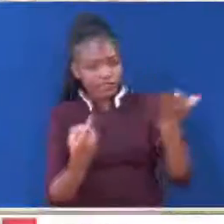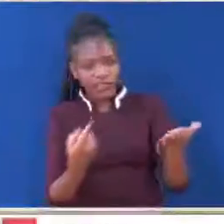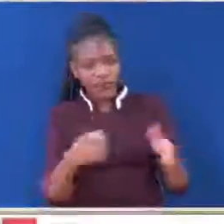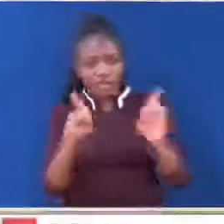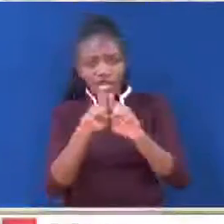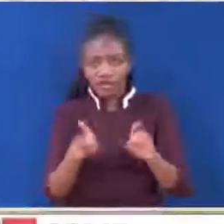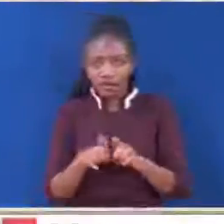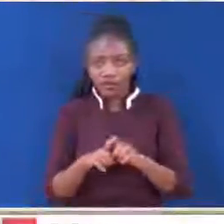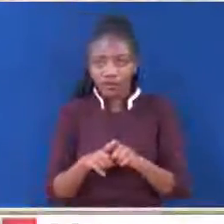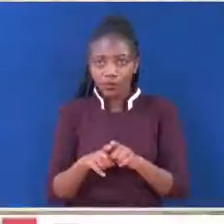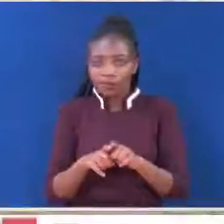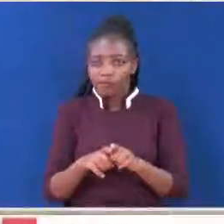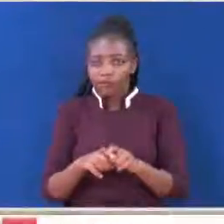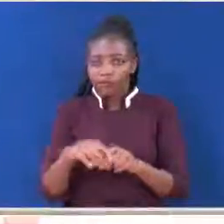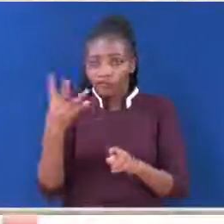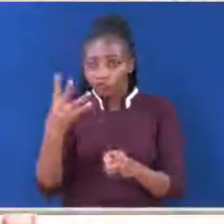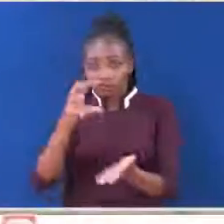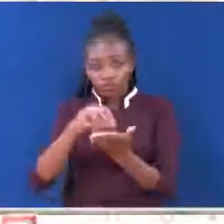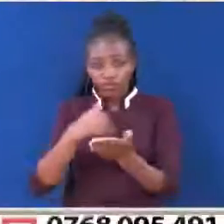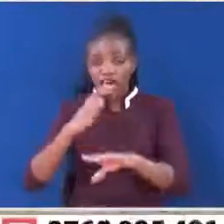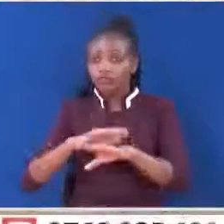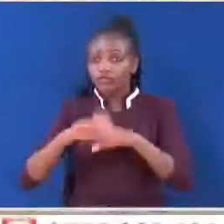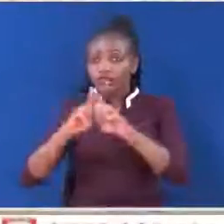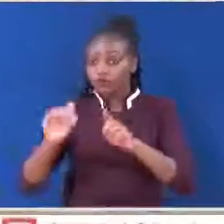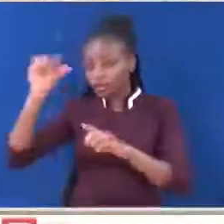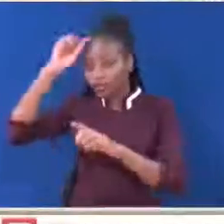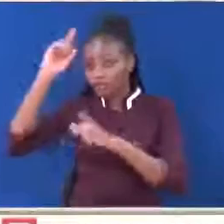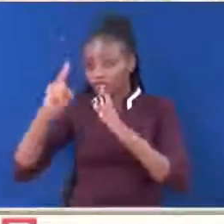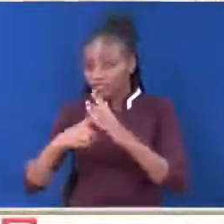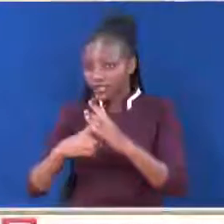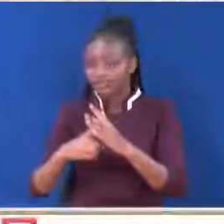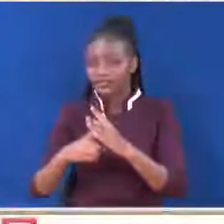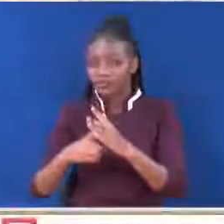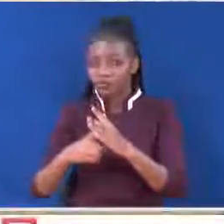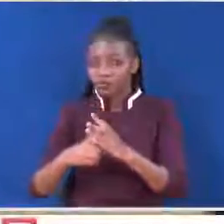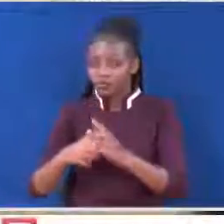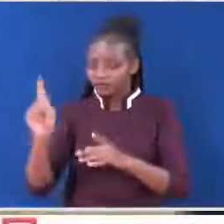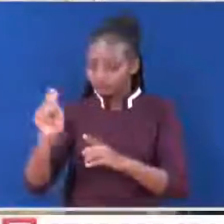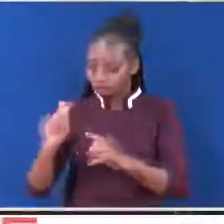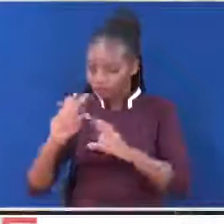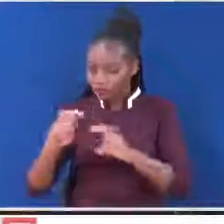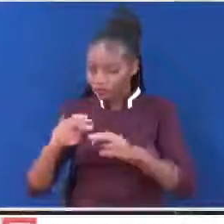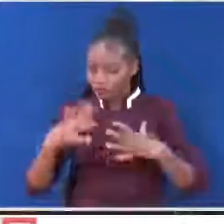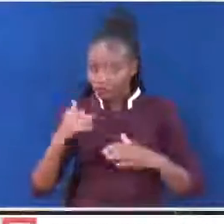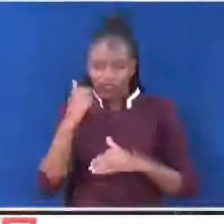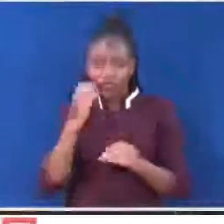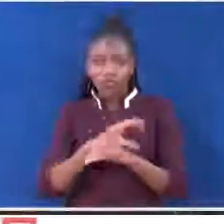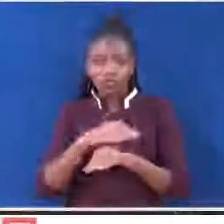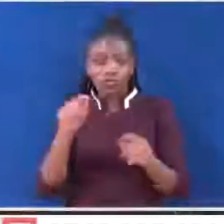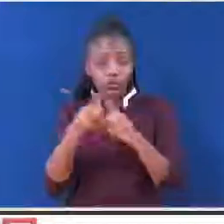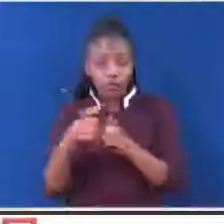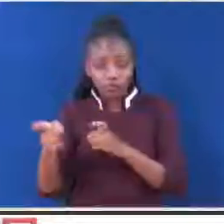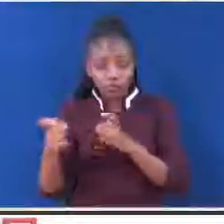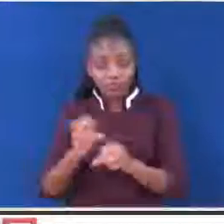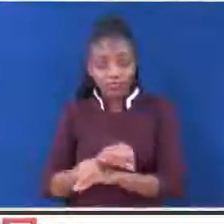The four are in stable condition and the county government has started contact tracing to avert the further spread of the